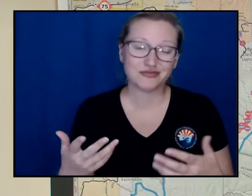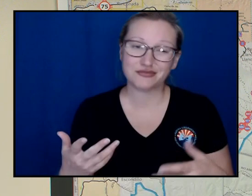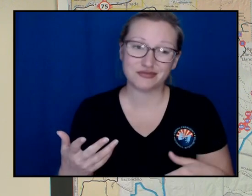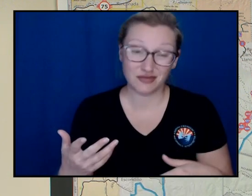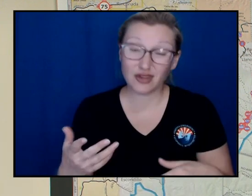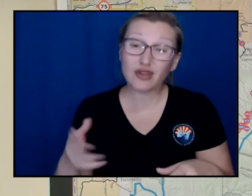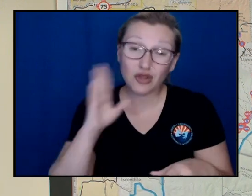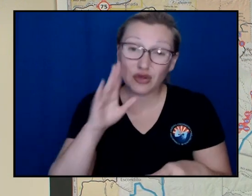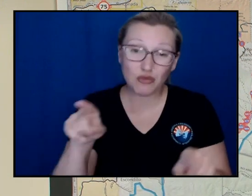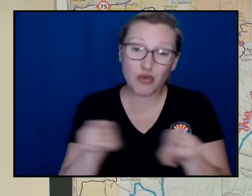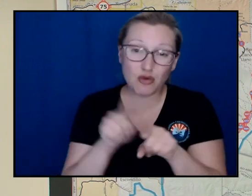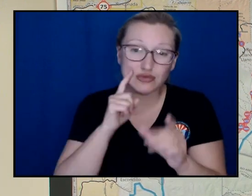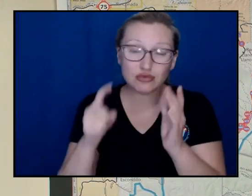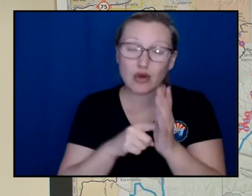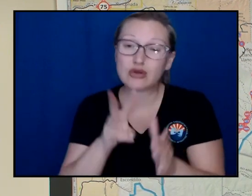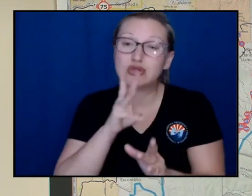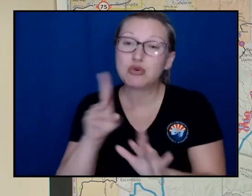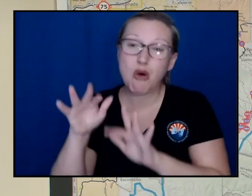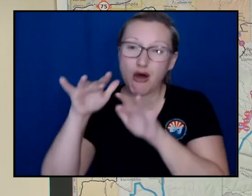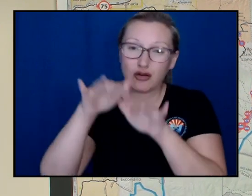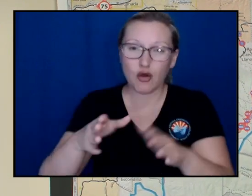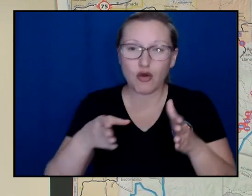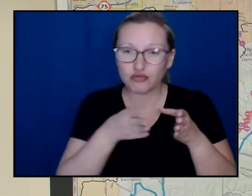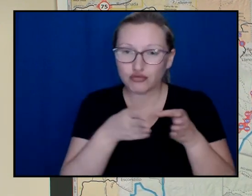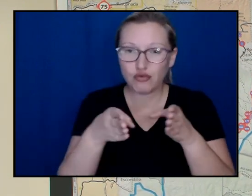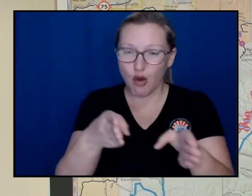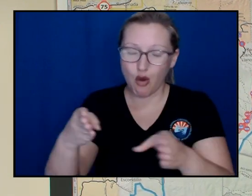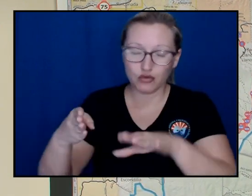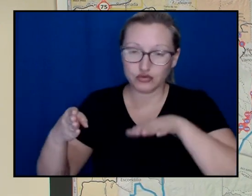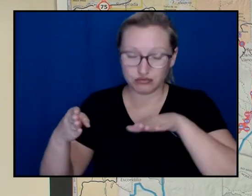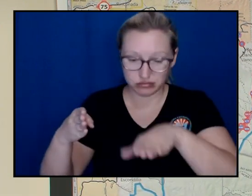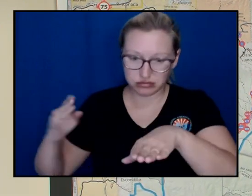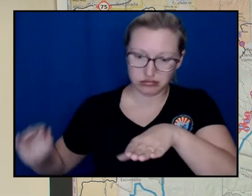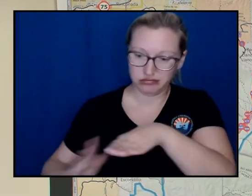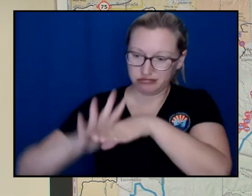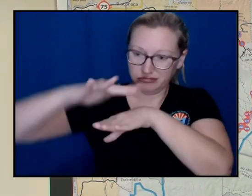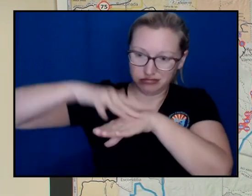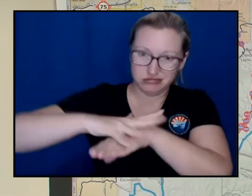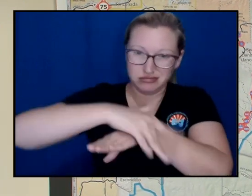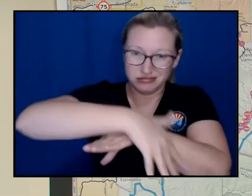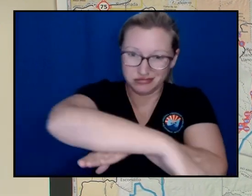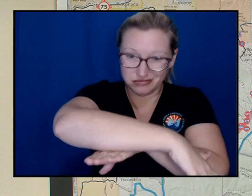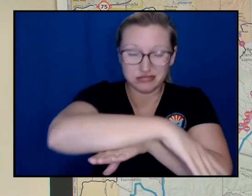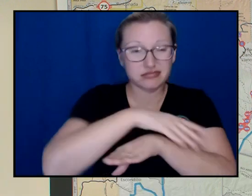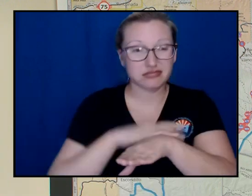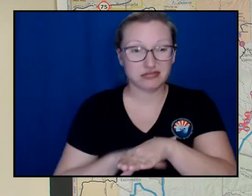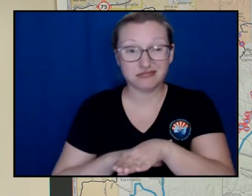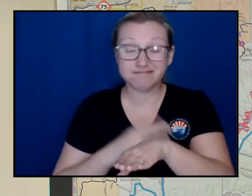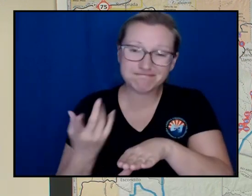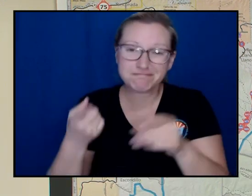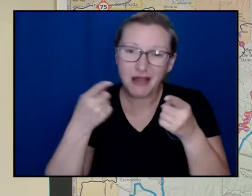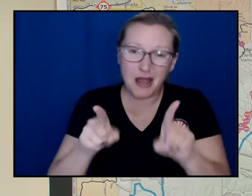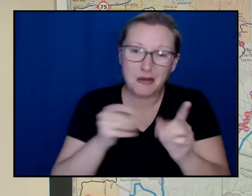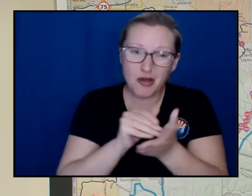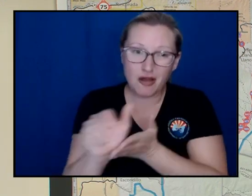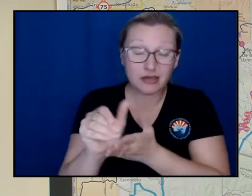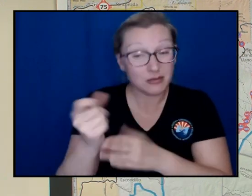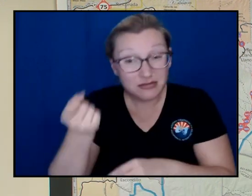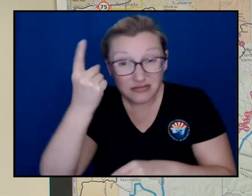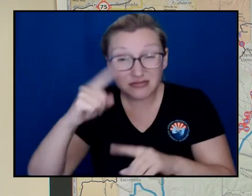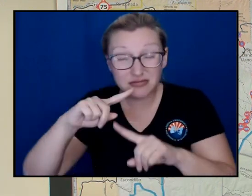roads. So the roads wash out. But what we seldom talk about is the fact that when those roads wash